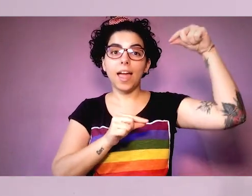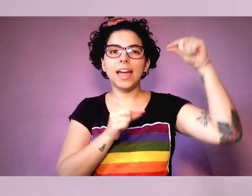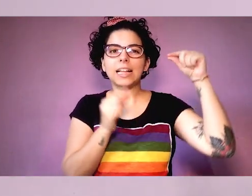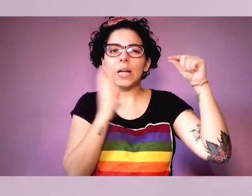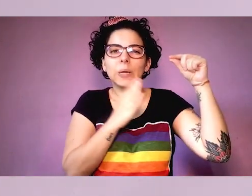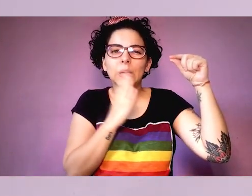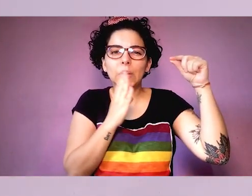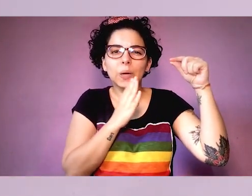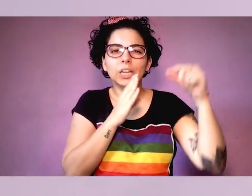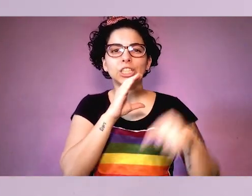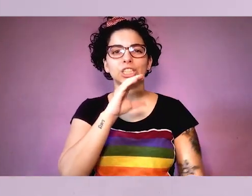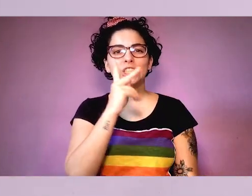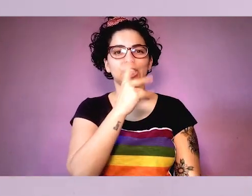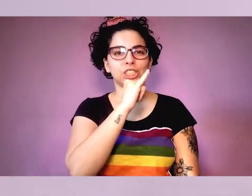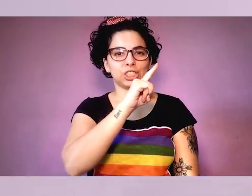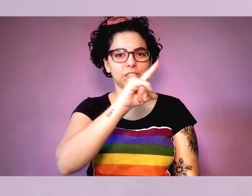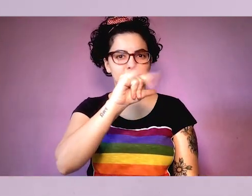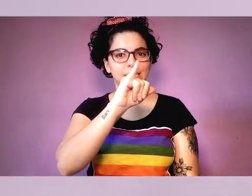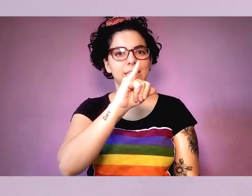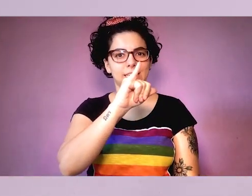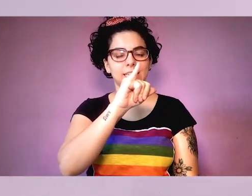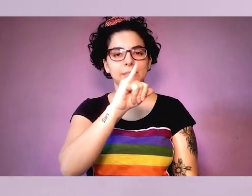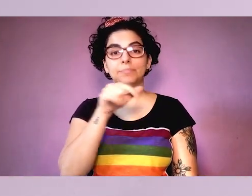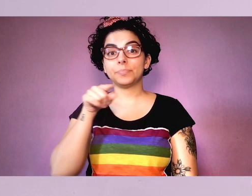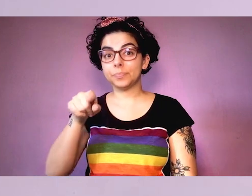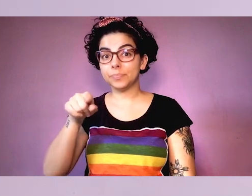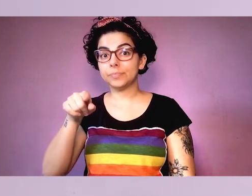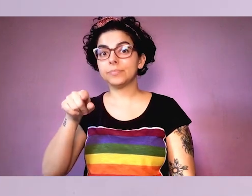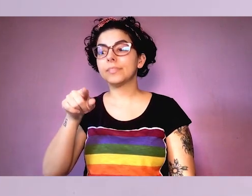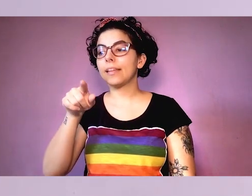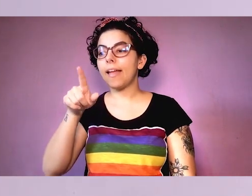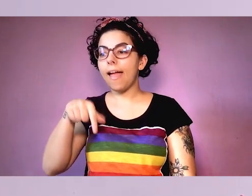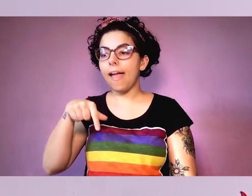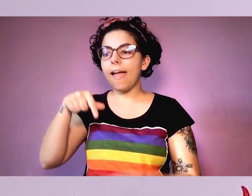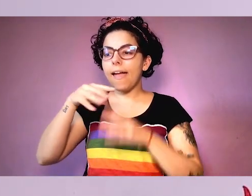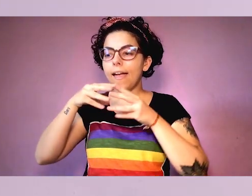This is a chili. Repeat. Chili.